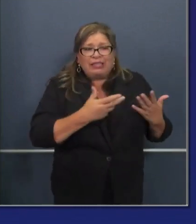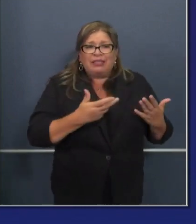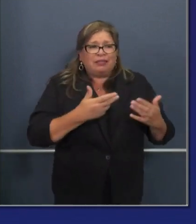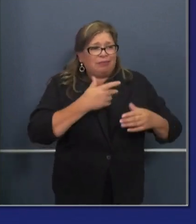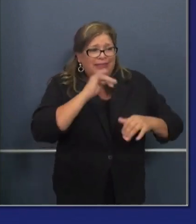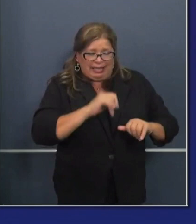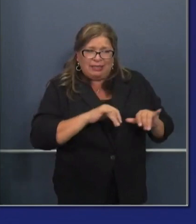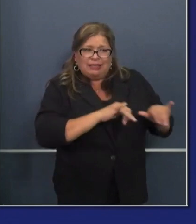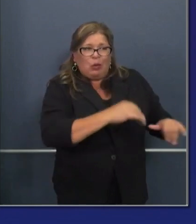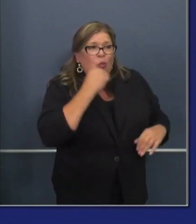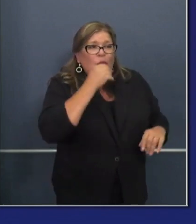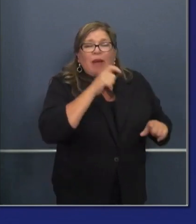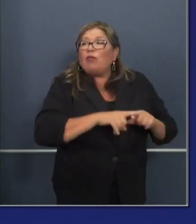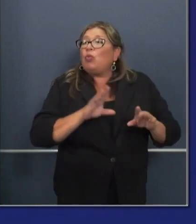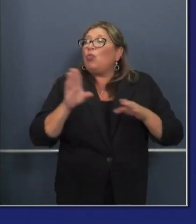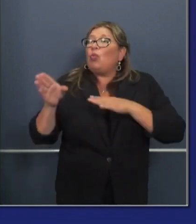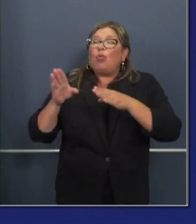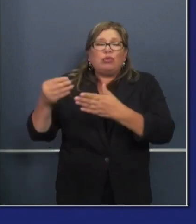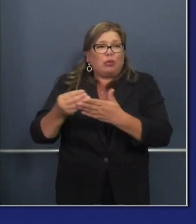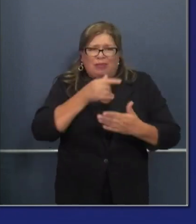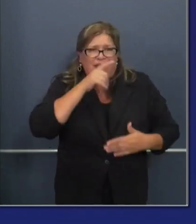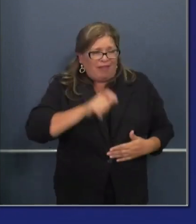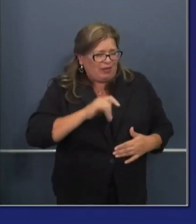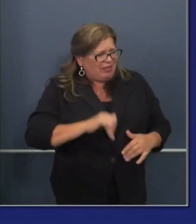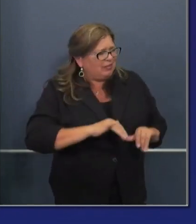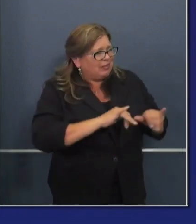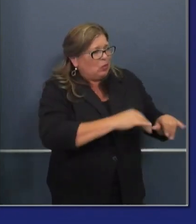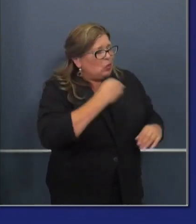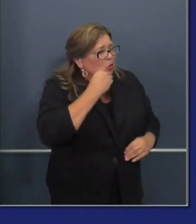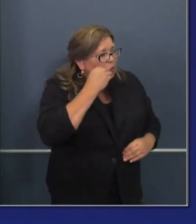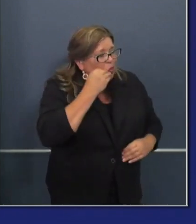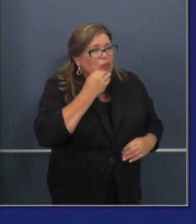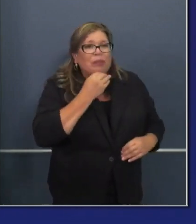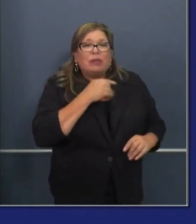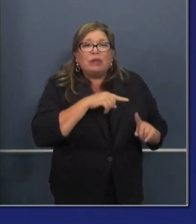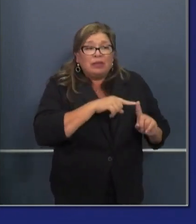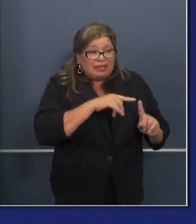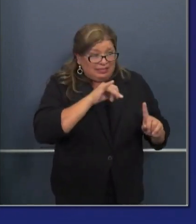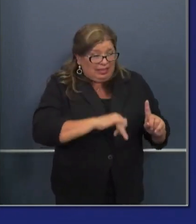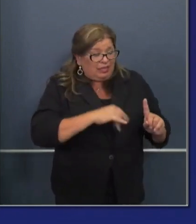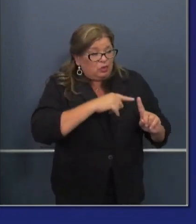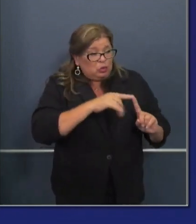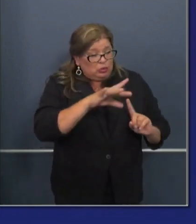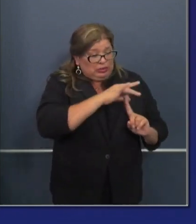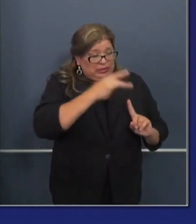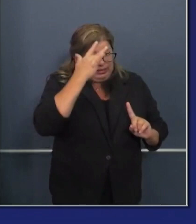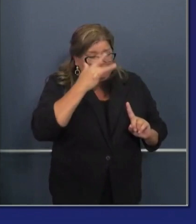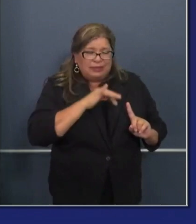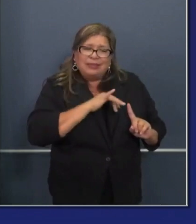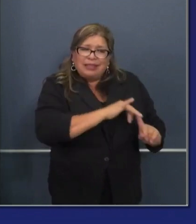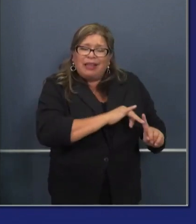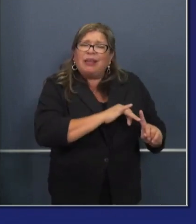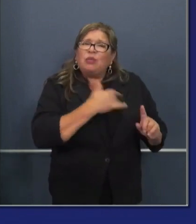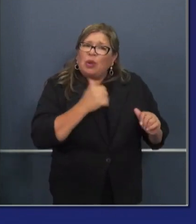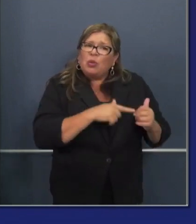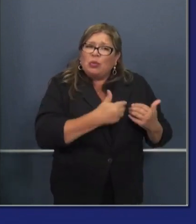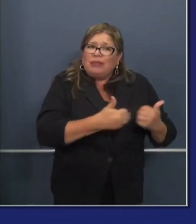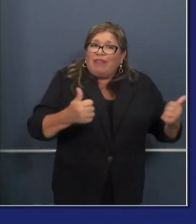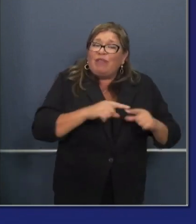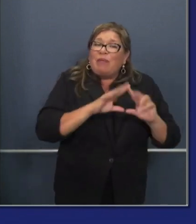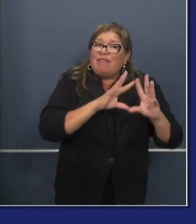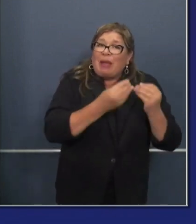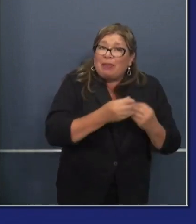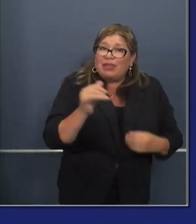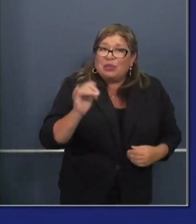that isolation safely, not just from the community at large, but even from people within their families. And we set out a goal to